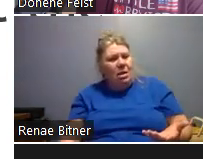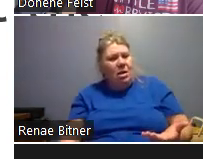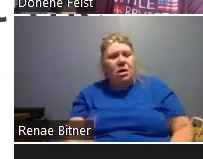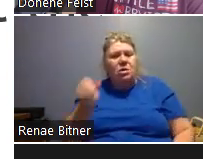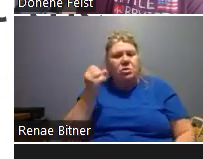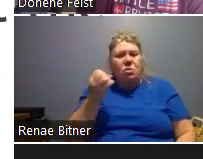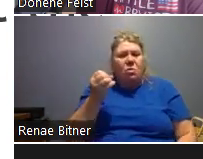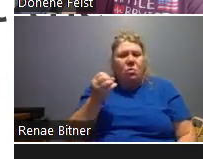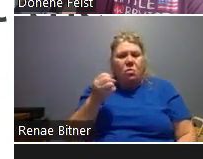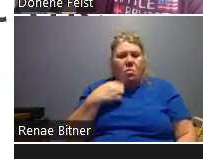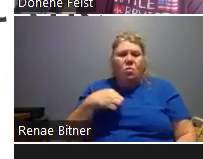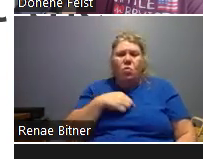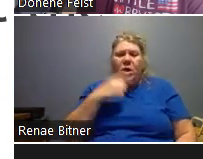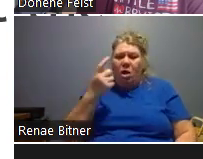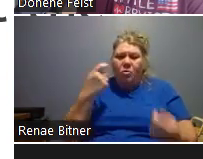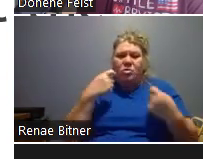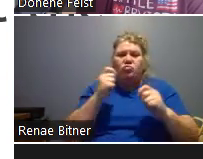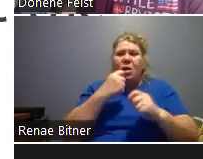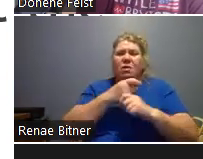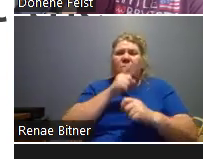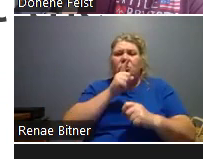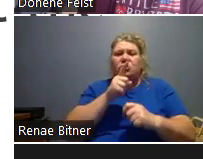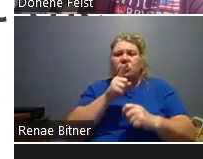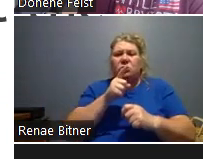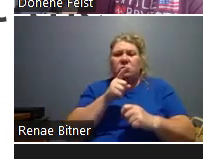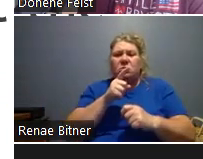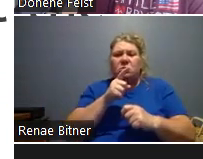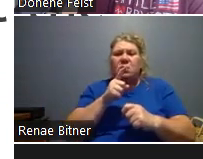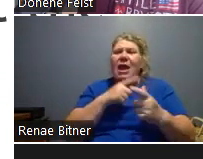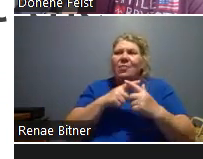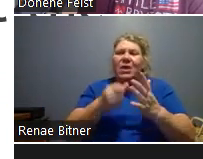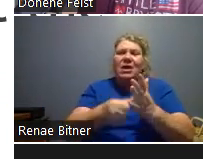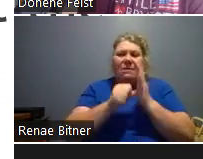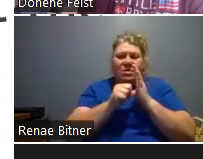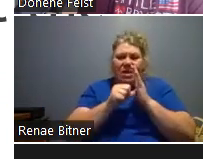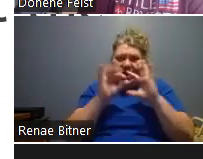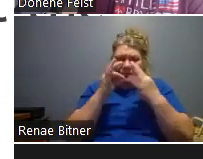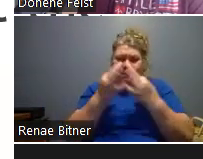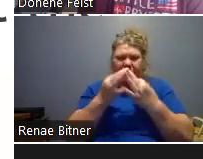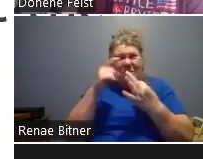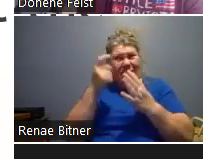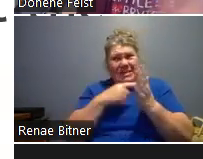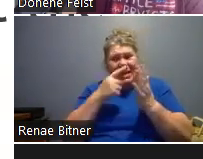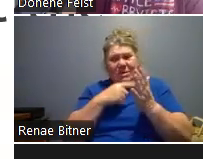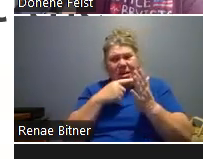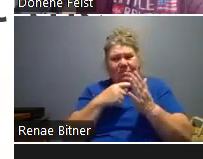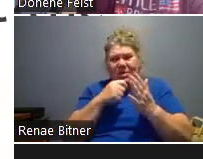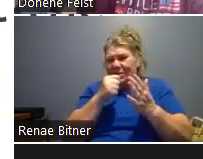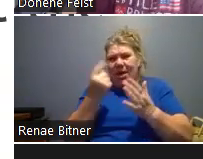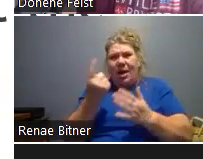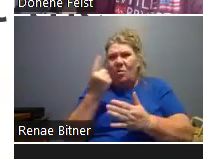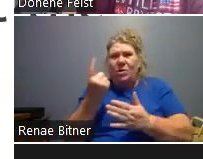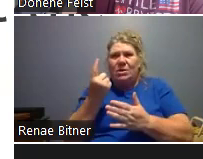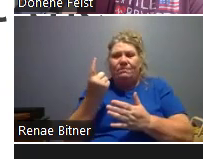So we always try to make sure that, and then reiterate to families again, because sometimes it's not always